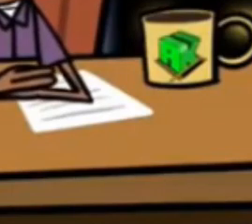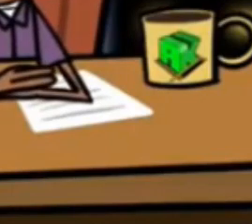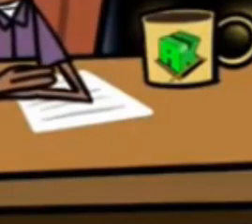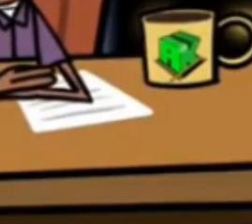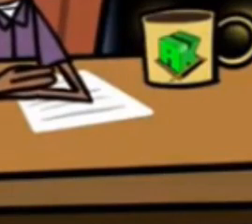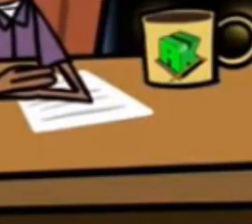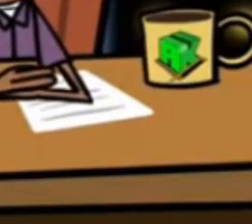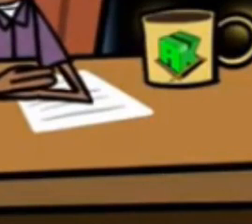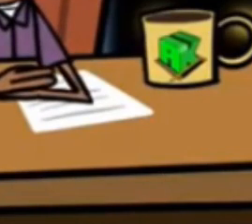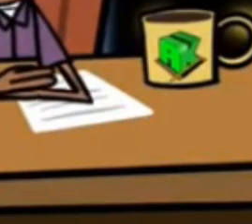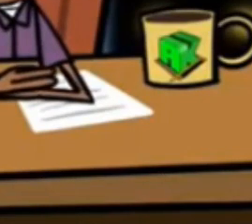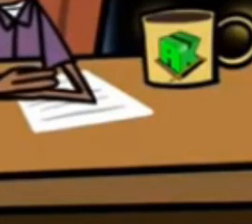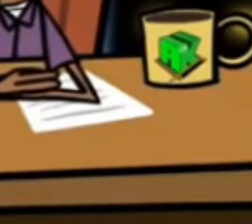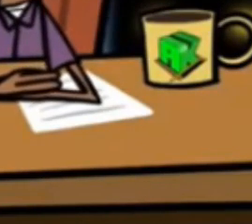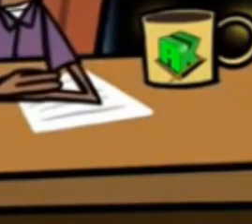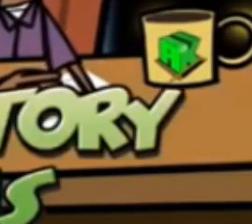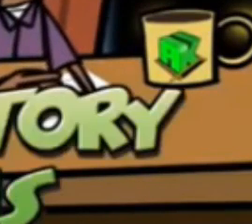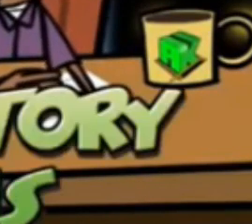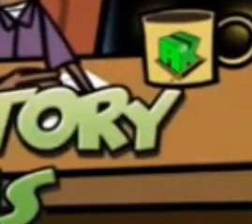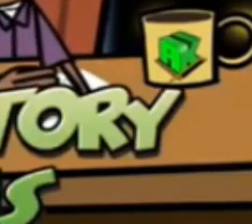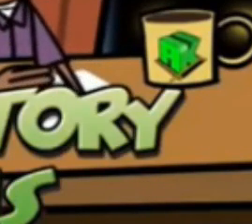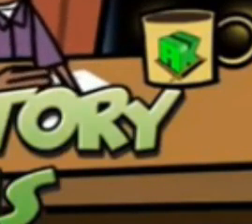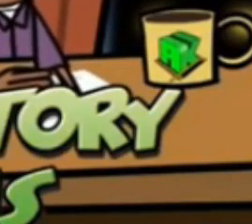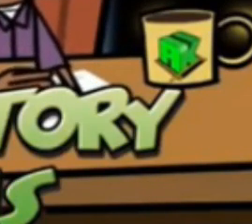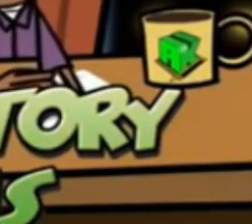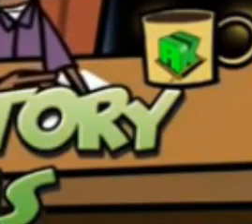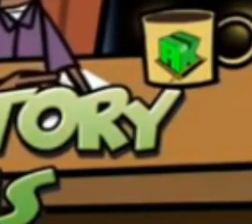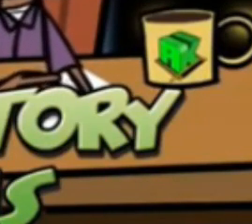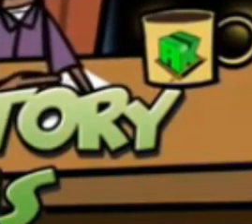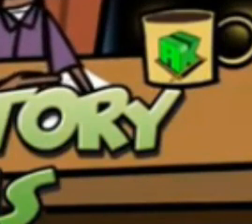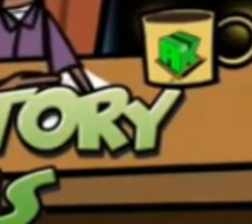763-0184. The Cable. We're here for you.